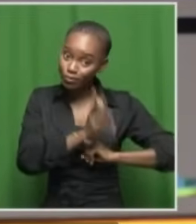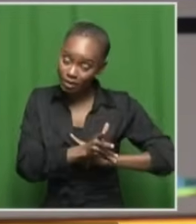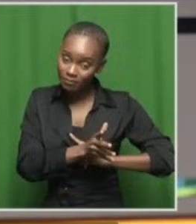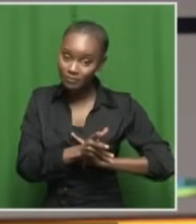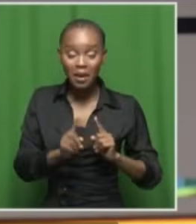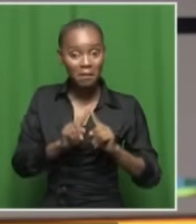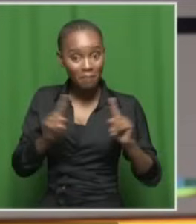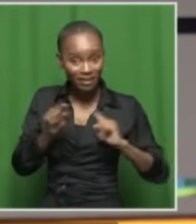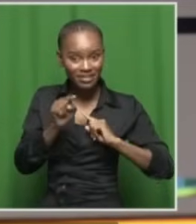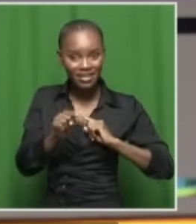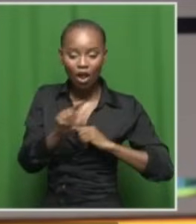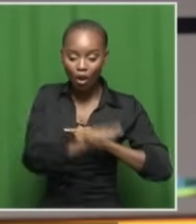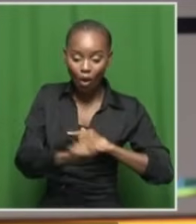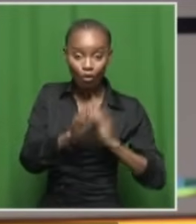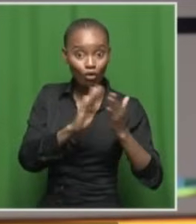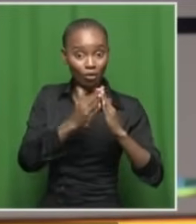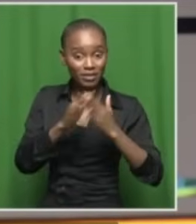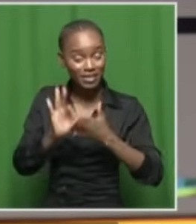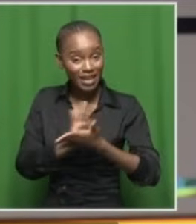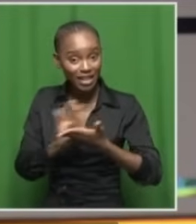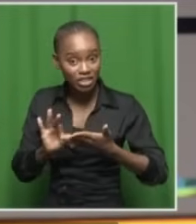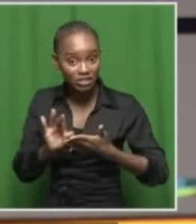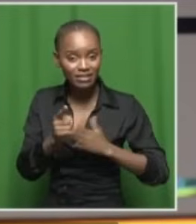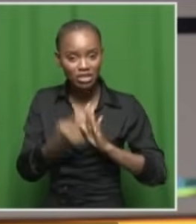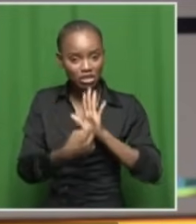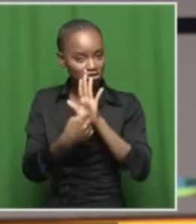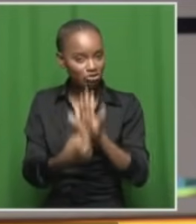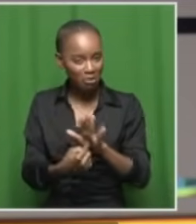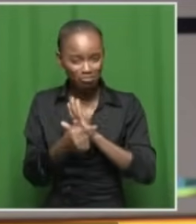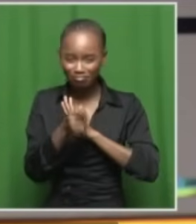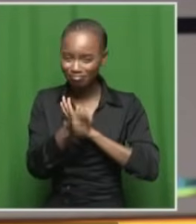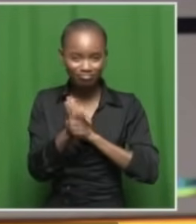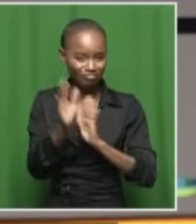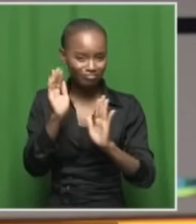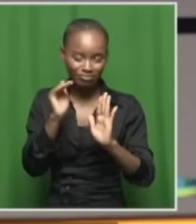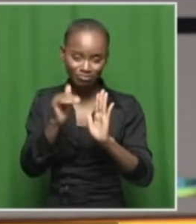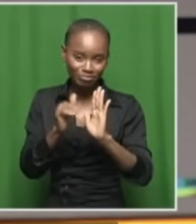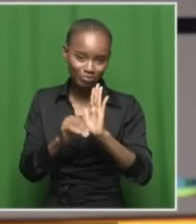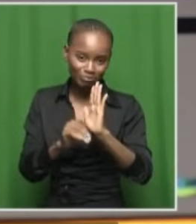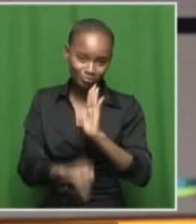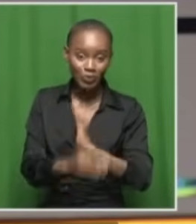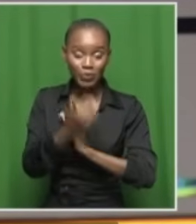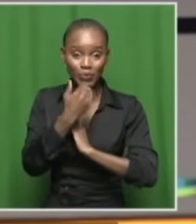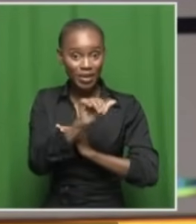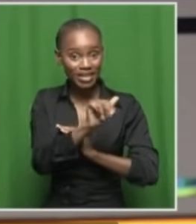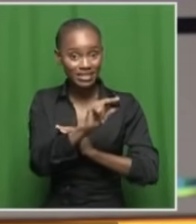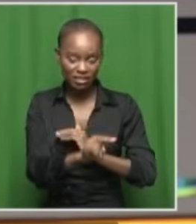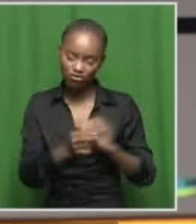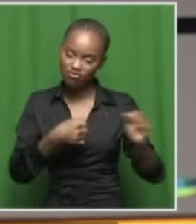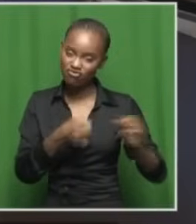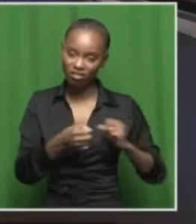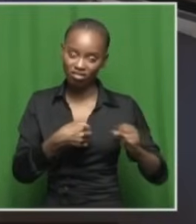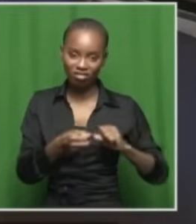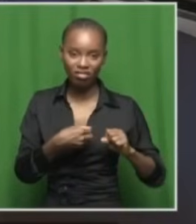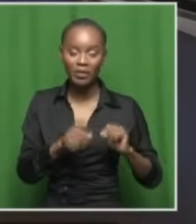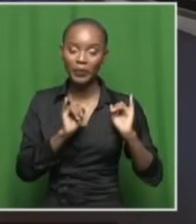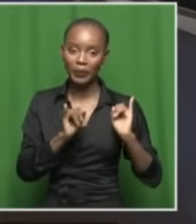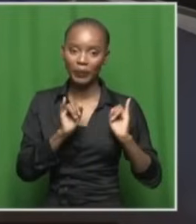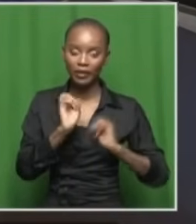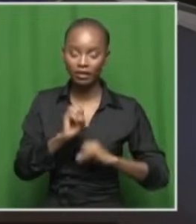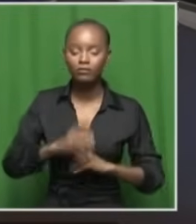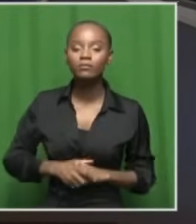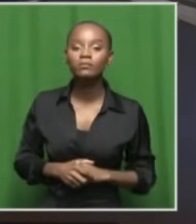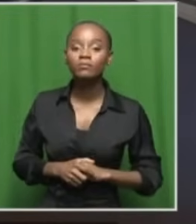the by-elections, and those who are doing surveys. It's showing that the ANC is really struggling. Right. And that, of course,